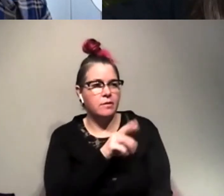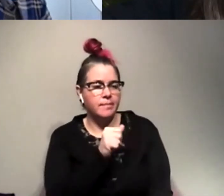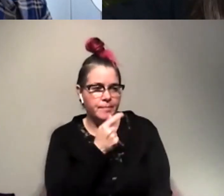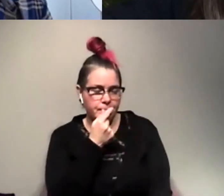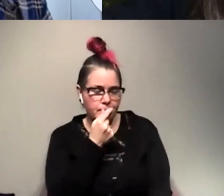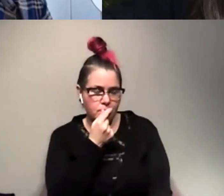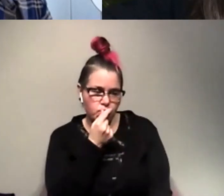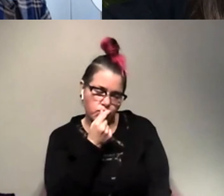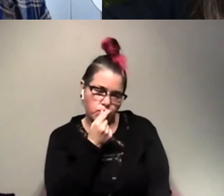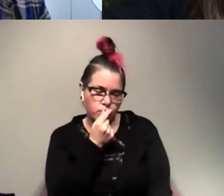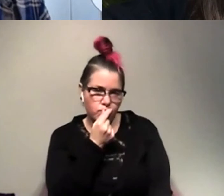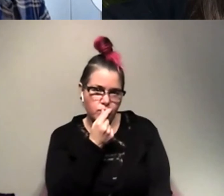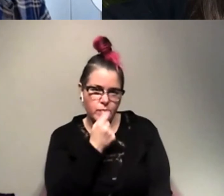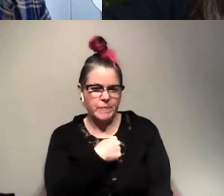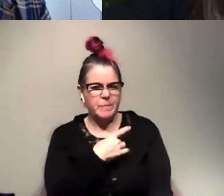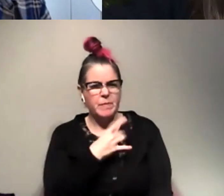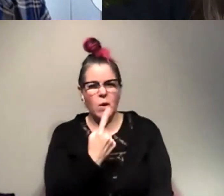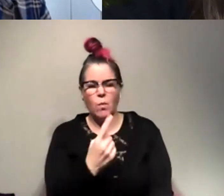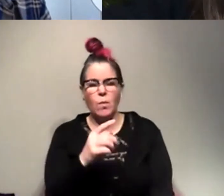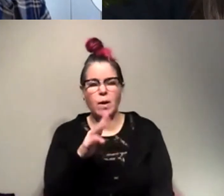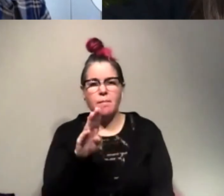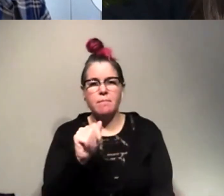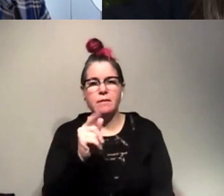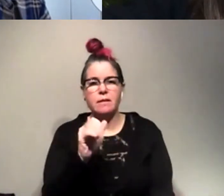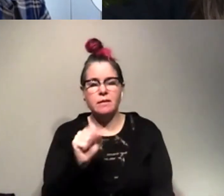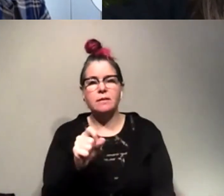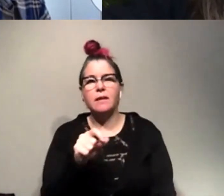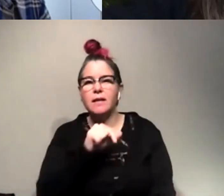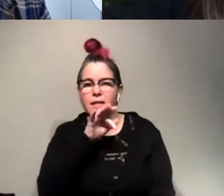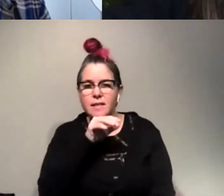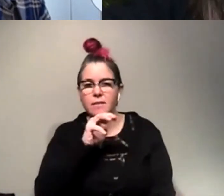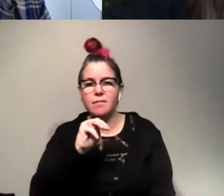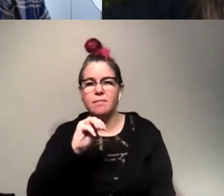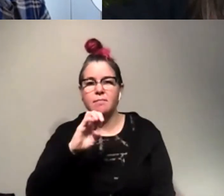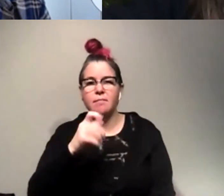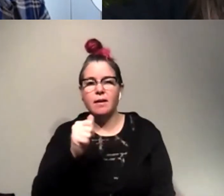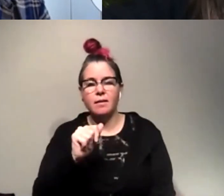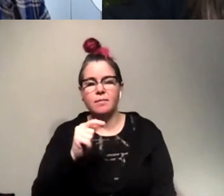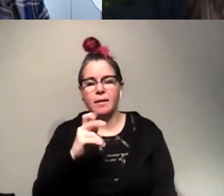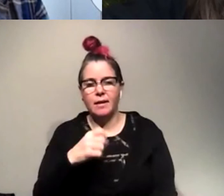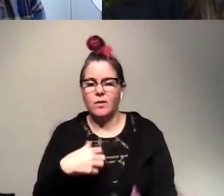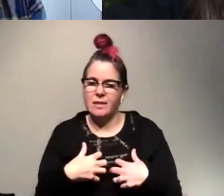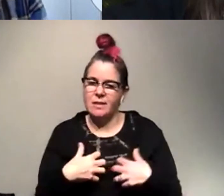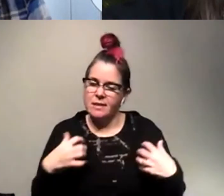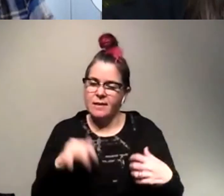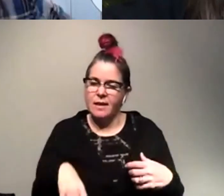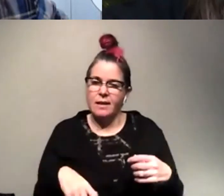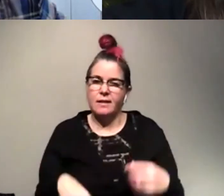really didn't like that one strain of bacillus that kept contaminating the megaplate. I got very angry at it. So,